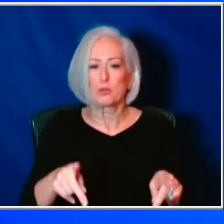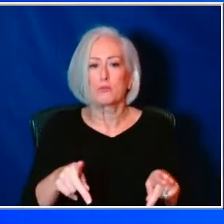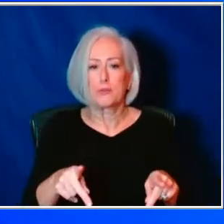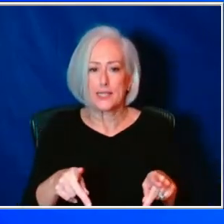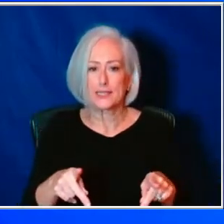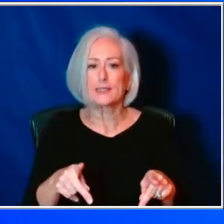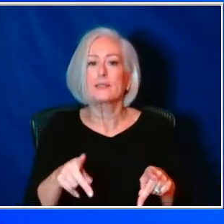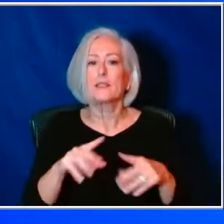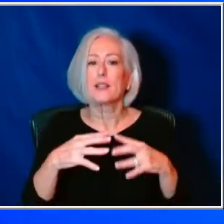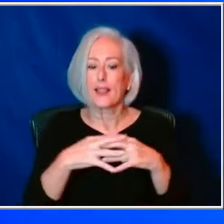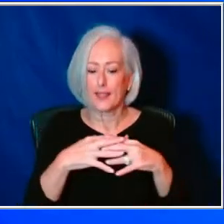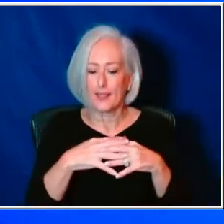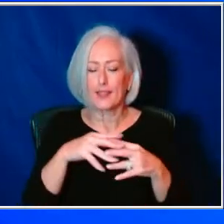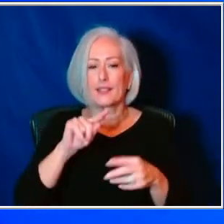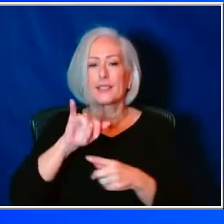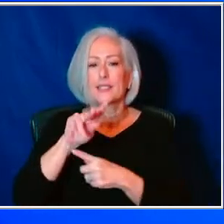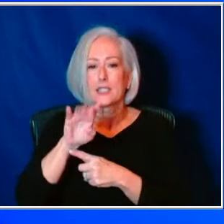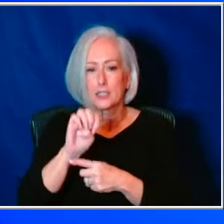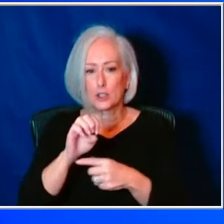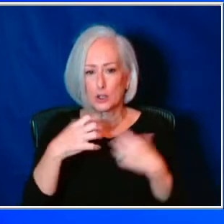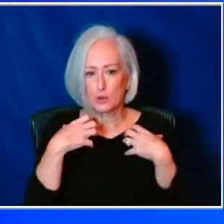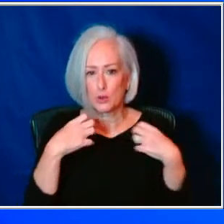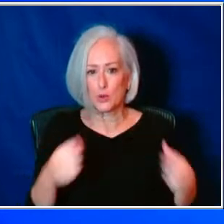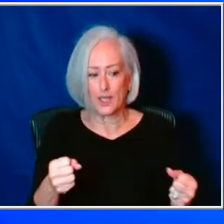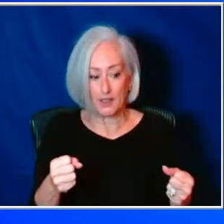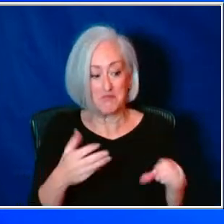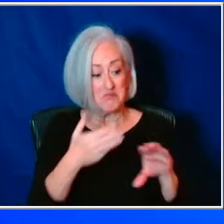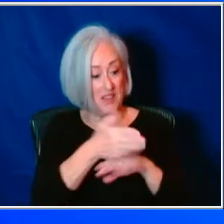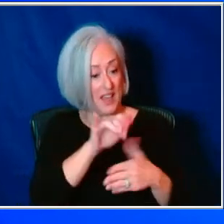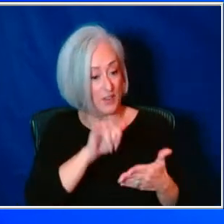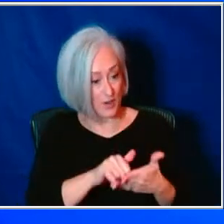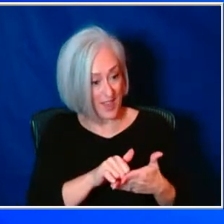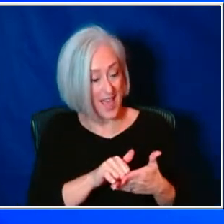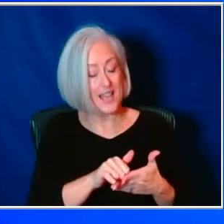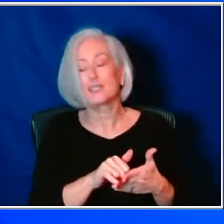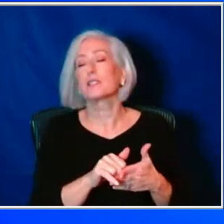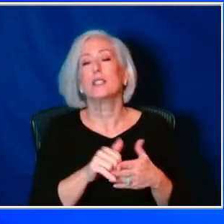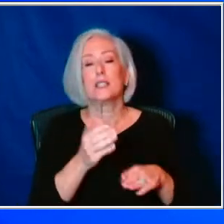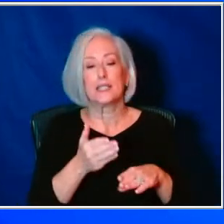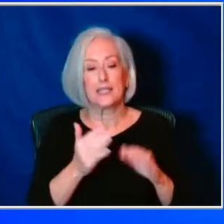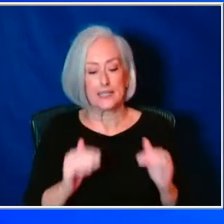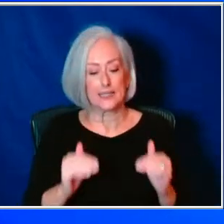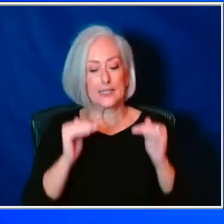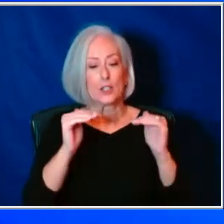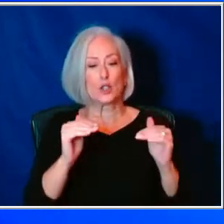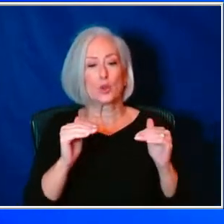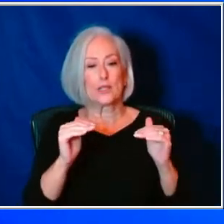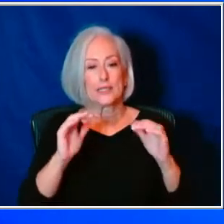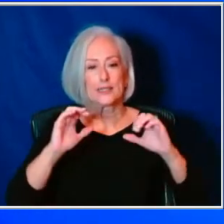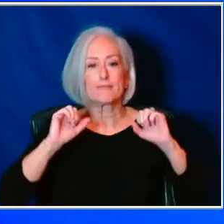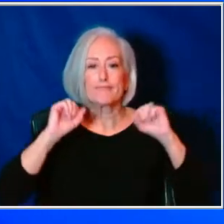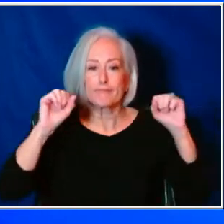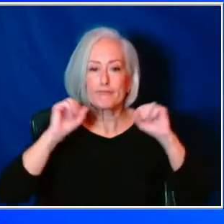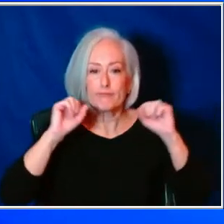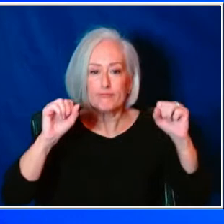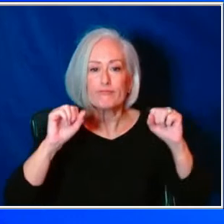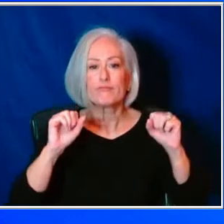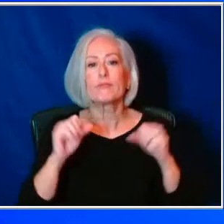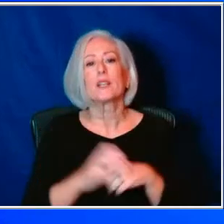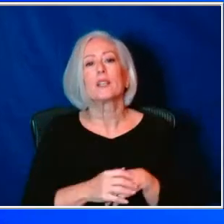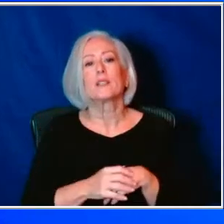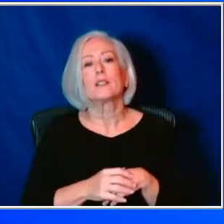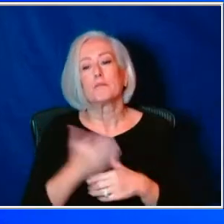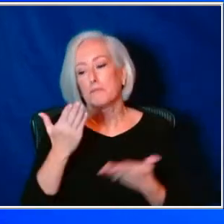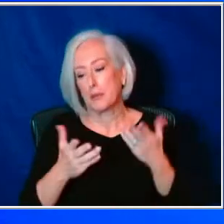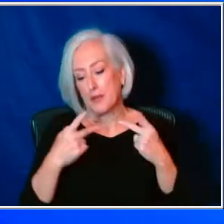weeks or so, then we allow them to start increasing their activity level. Sometimes that includes doing some further physical therapy. Sometimes folks are able